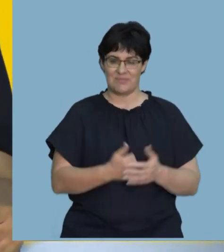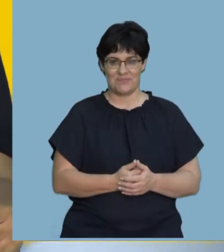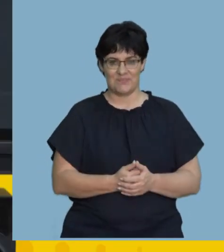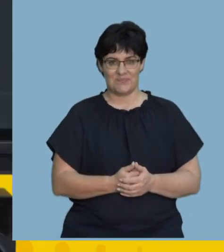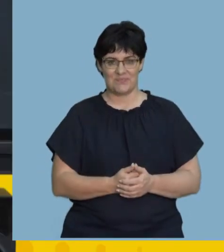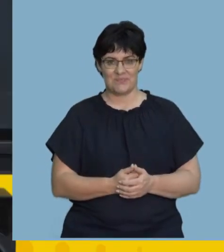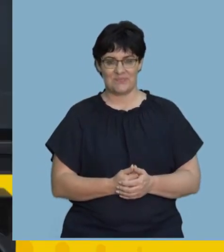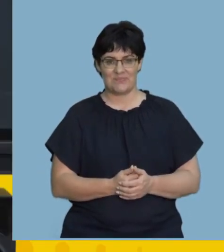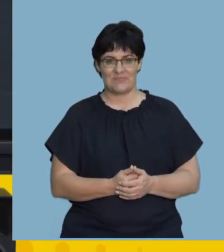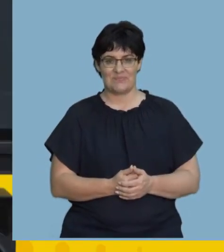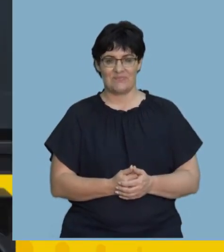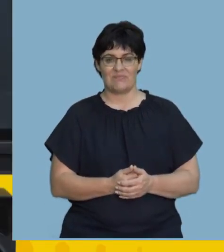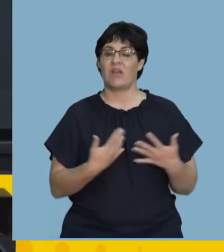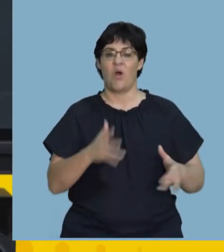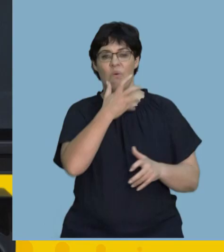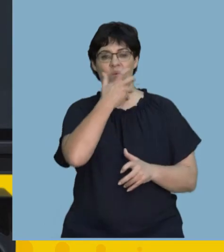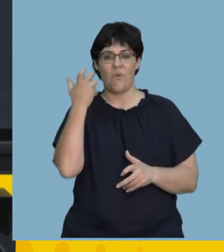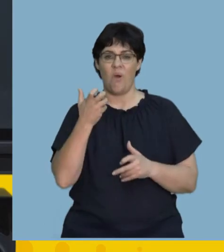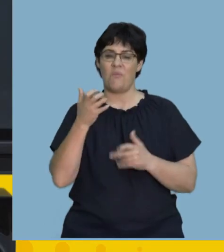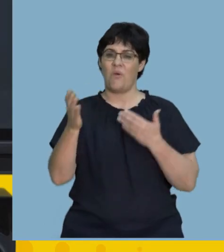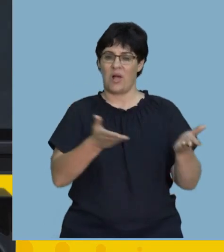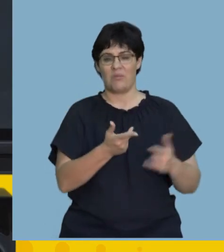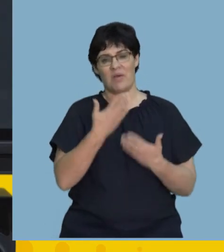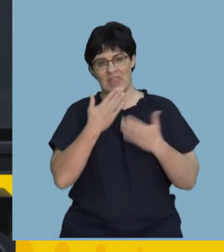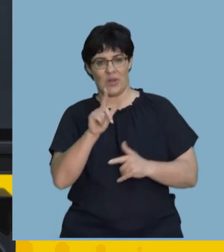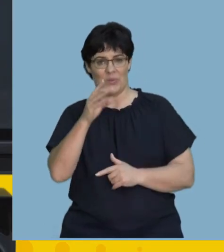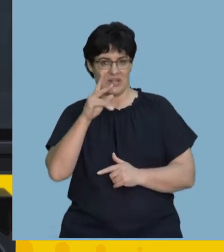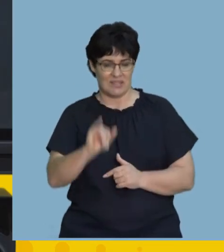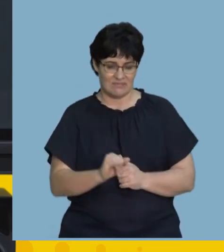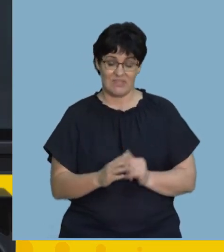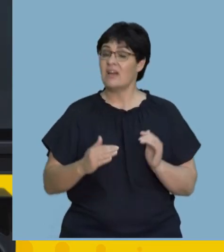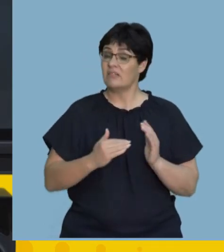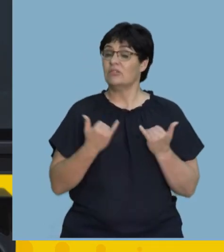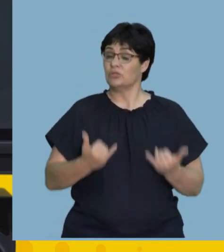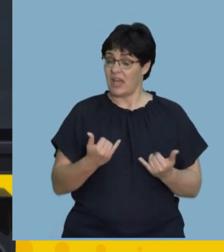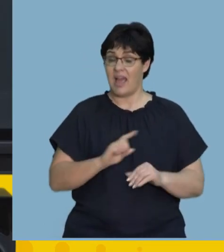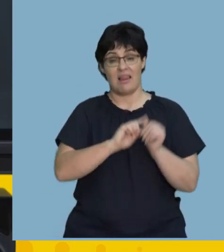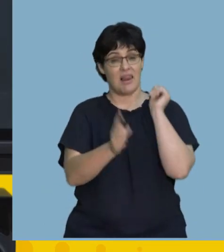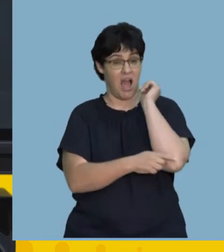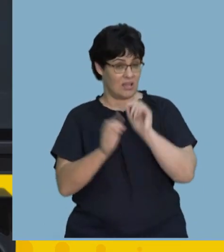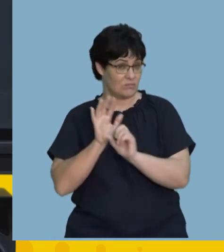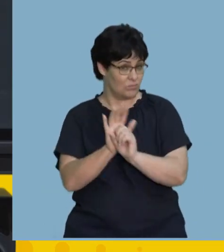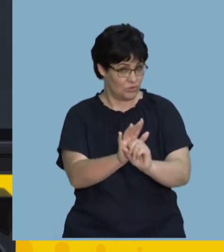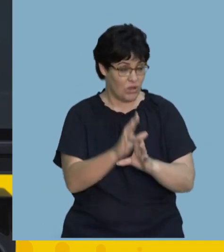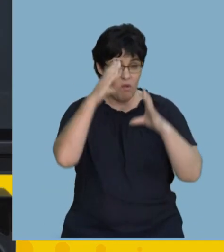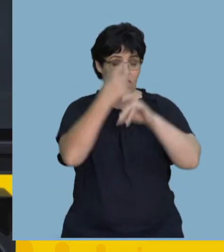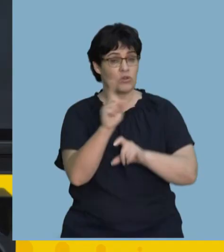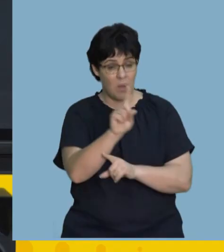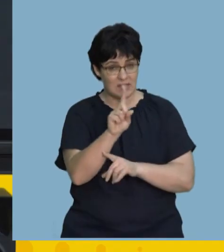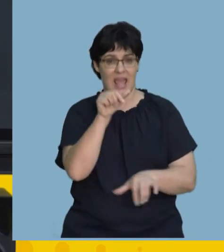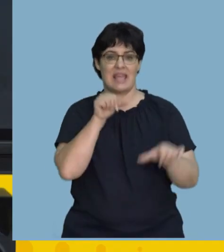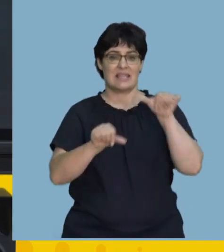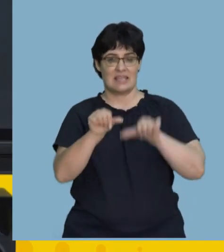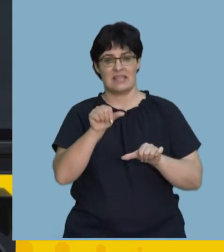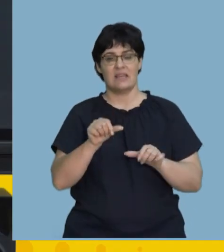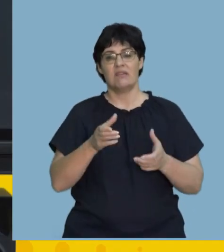you. Thank you, Luni. A warm welcome to all of you, Matrix. Today is our last push. Our focus will be on the chemistry,